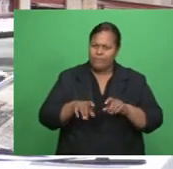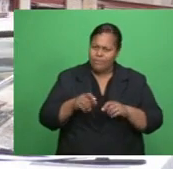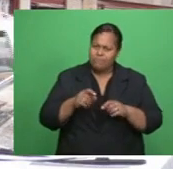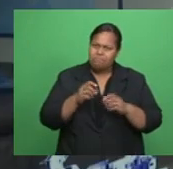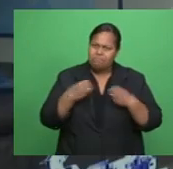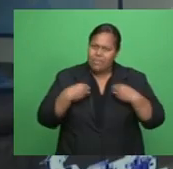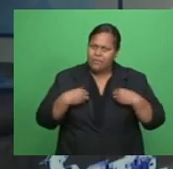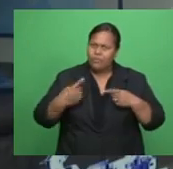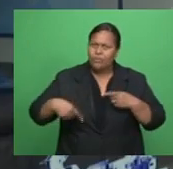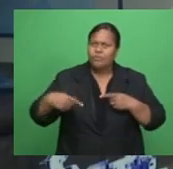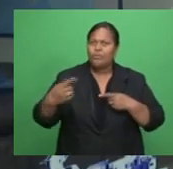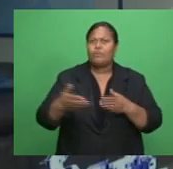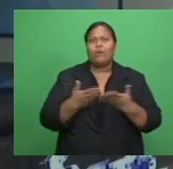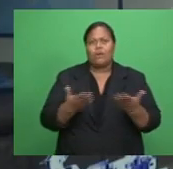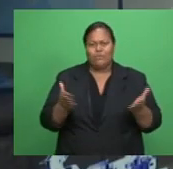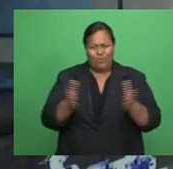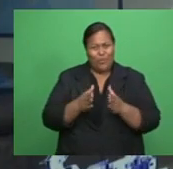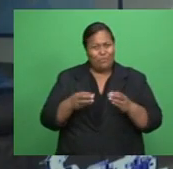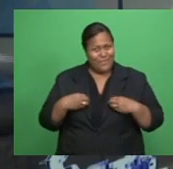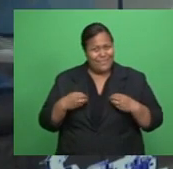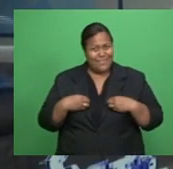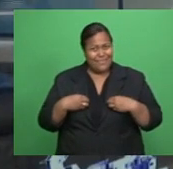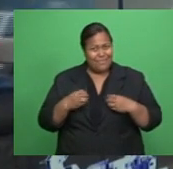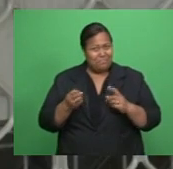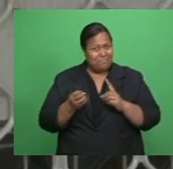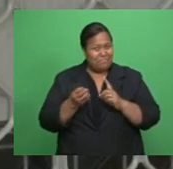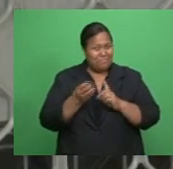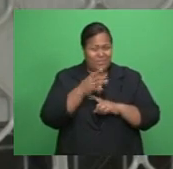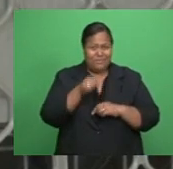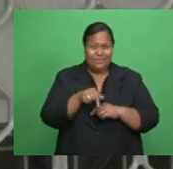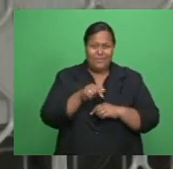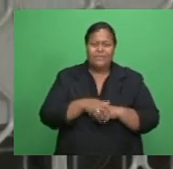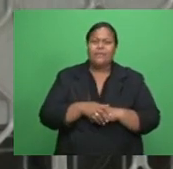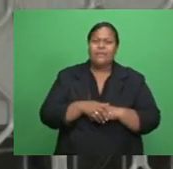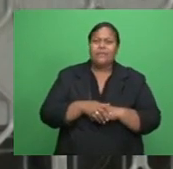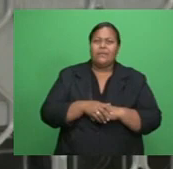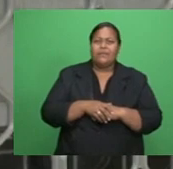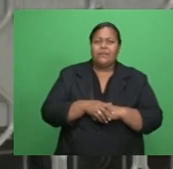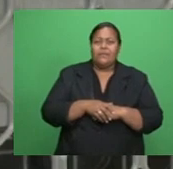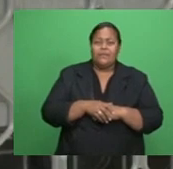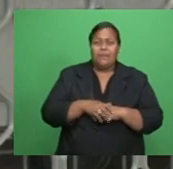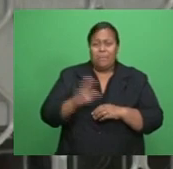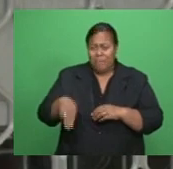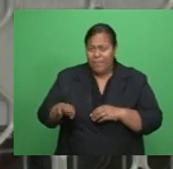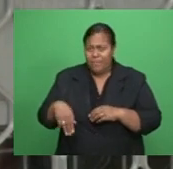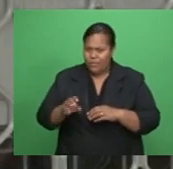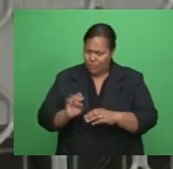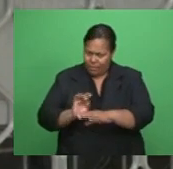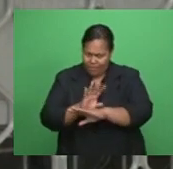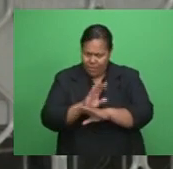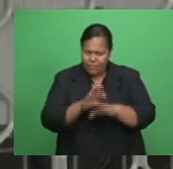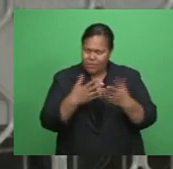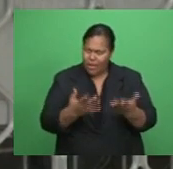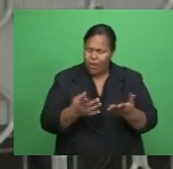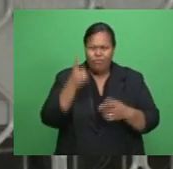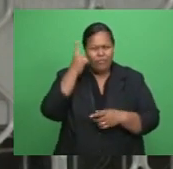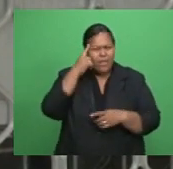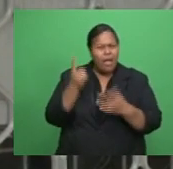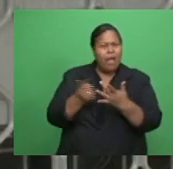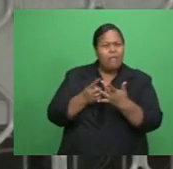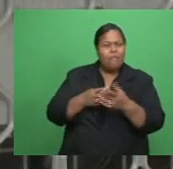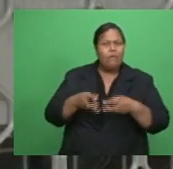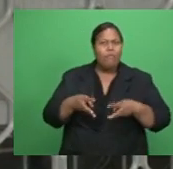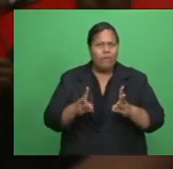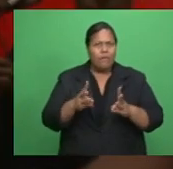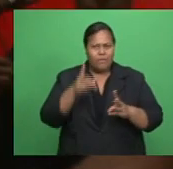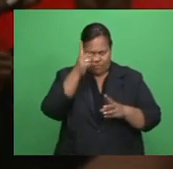especially SMEs. Suva Retailers Association President Vinay Kumar says members have been advised to be innovative and find alternatives to